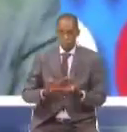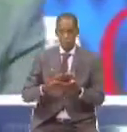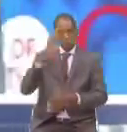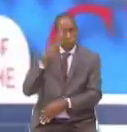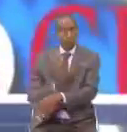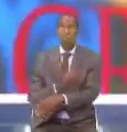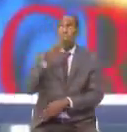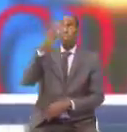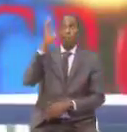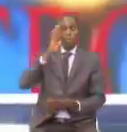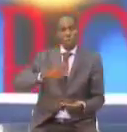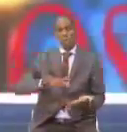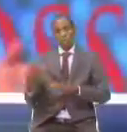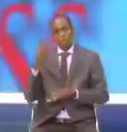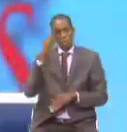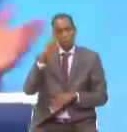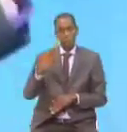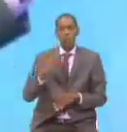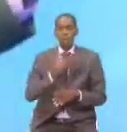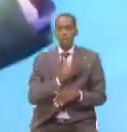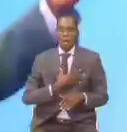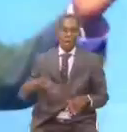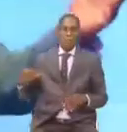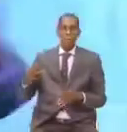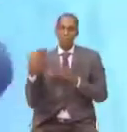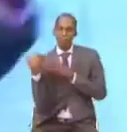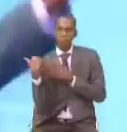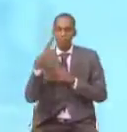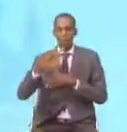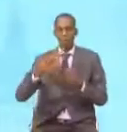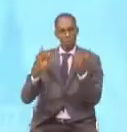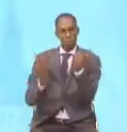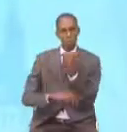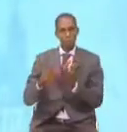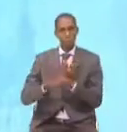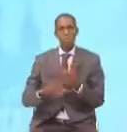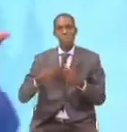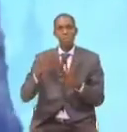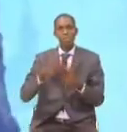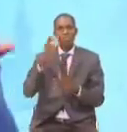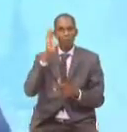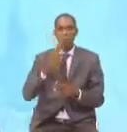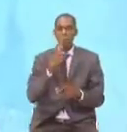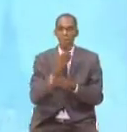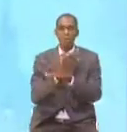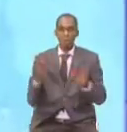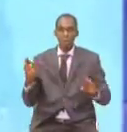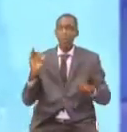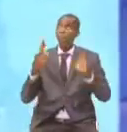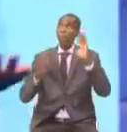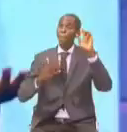He will bear your punishment. And then you'll be free. My thoughts are not